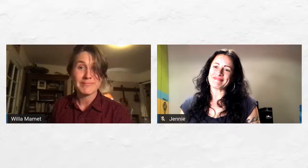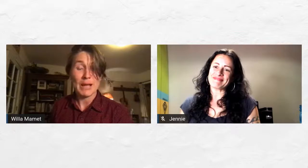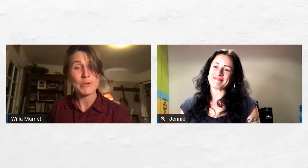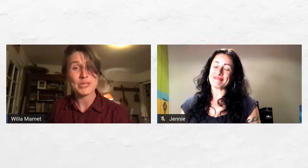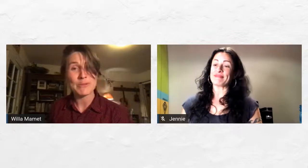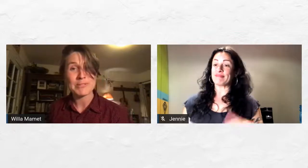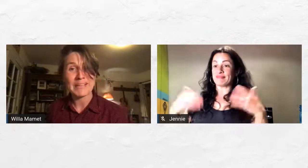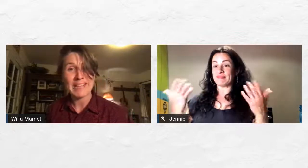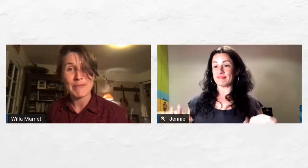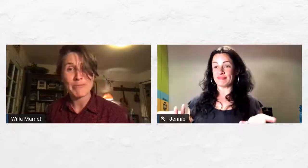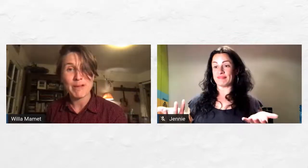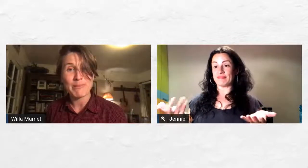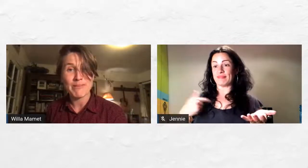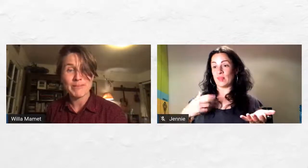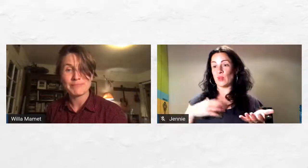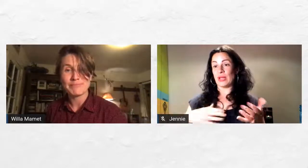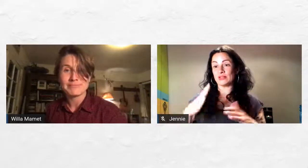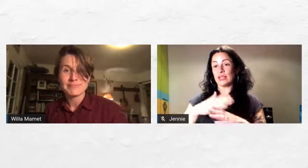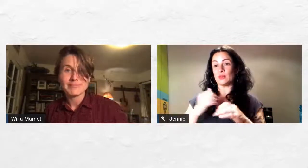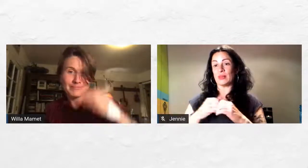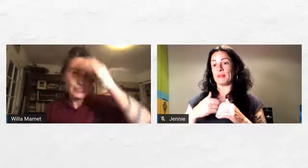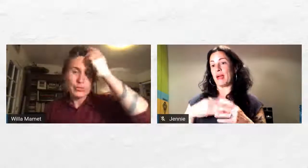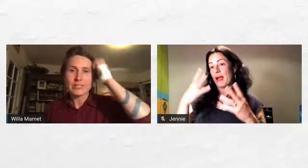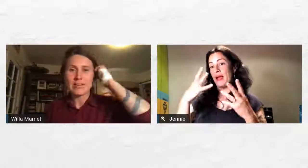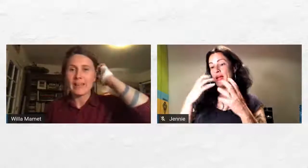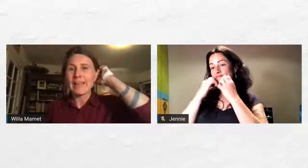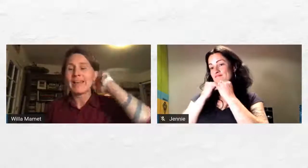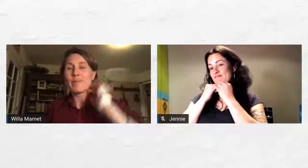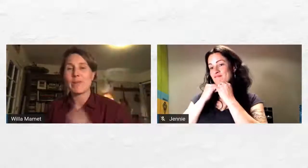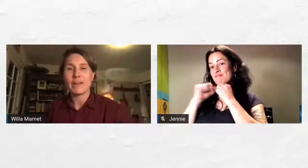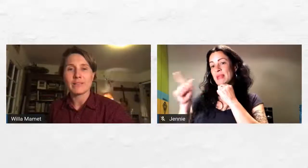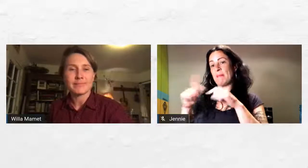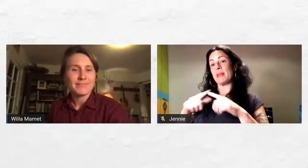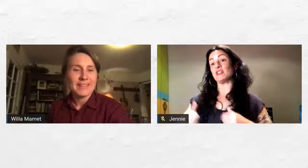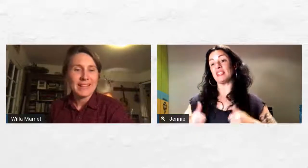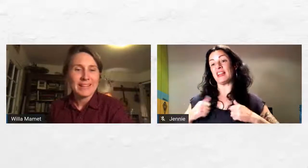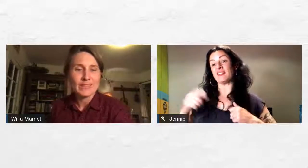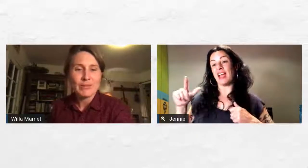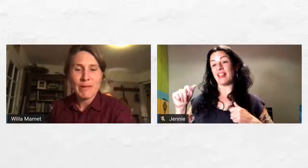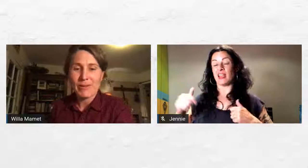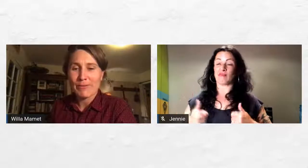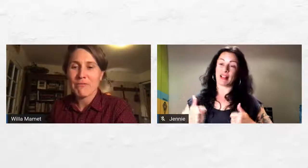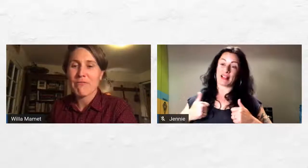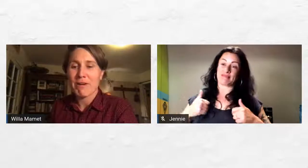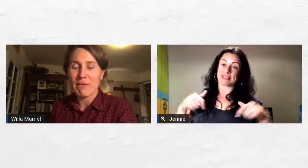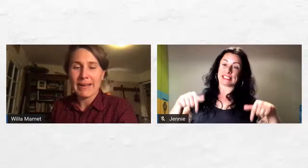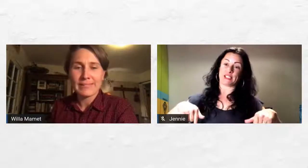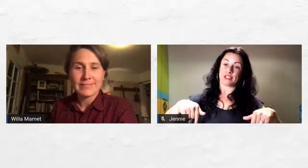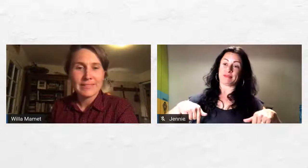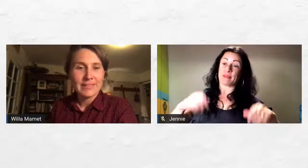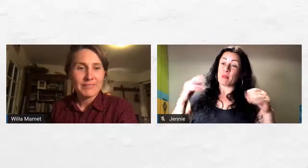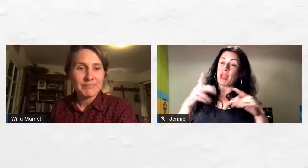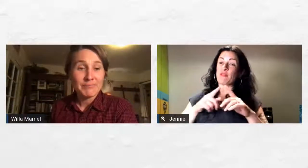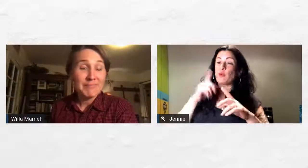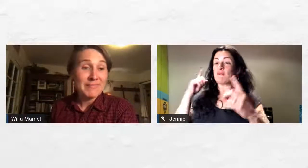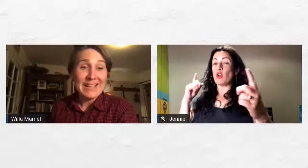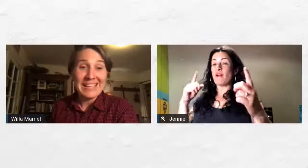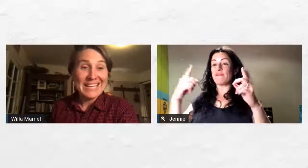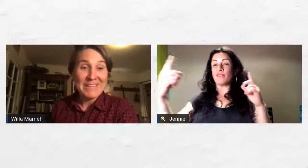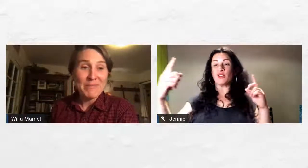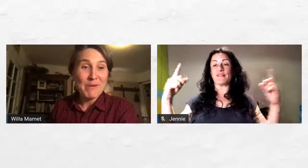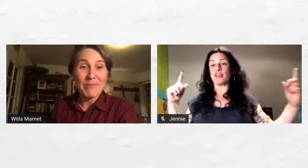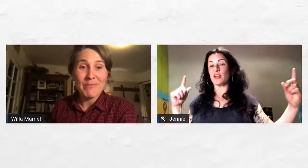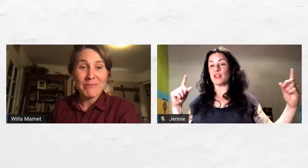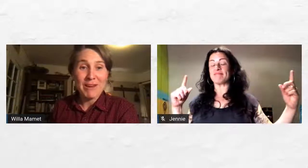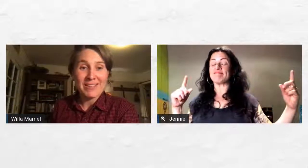So I wish I were singing that with my beloved, but she's in LA and I'm here. So many of you are far away,